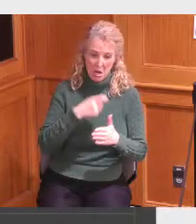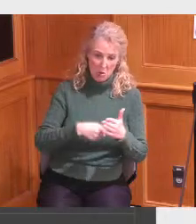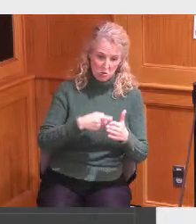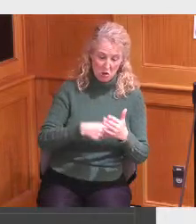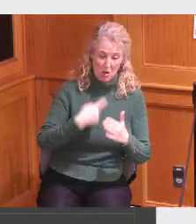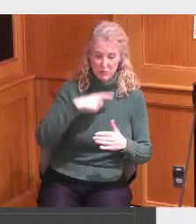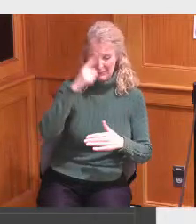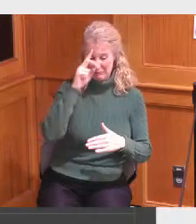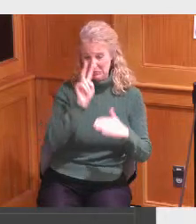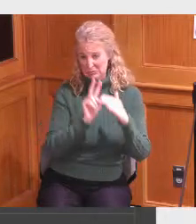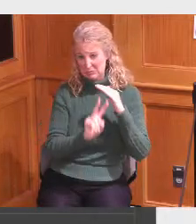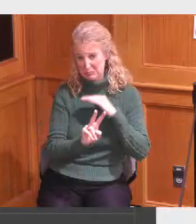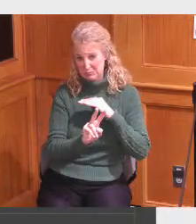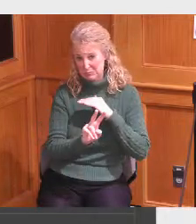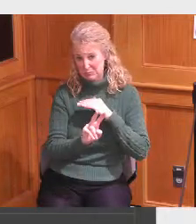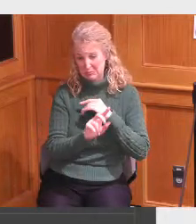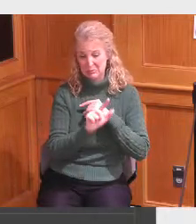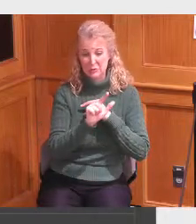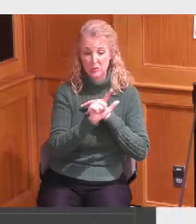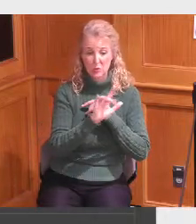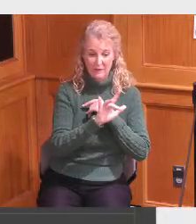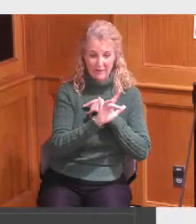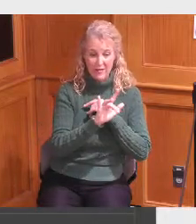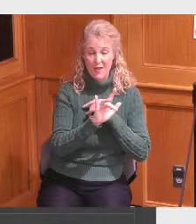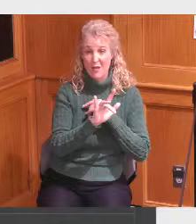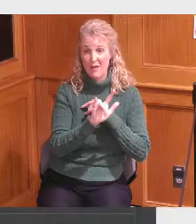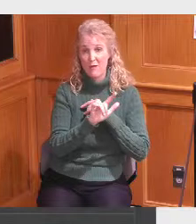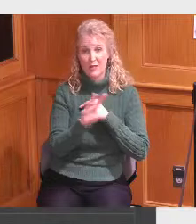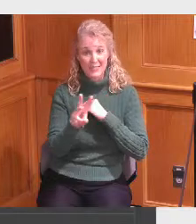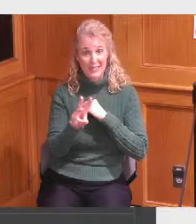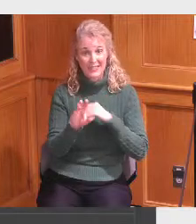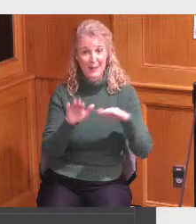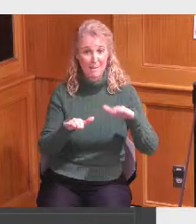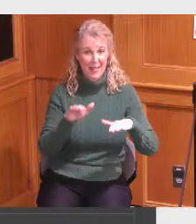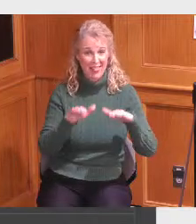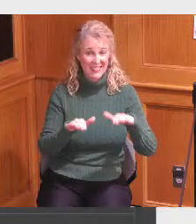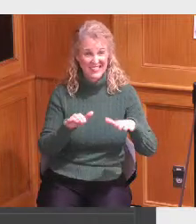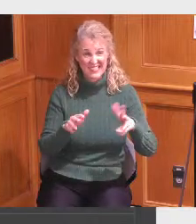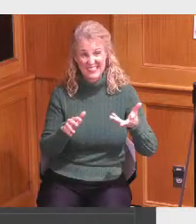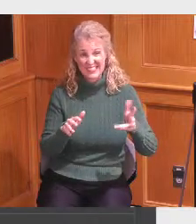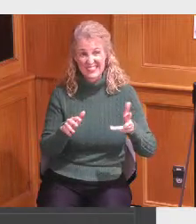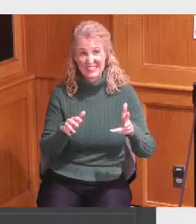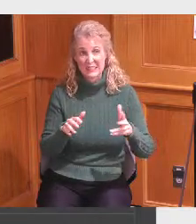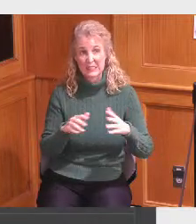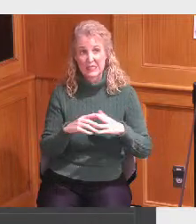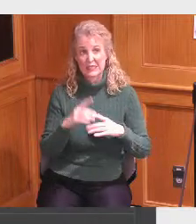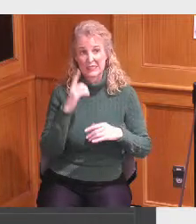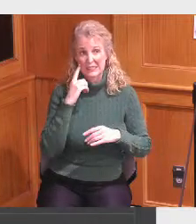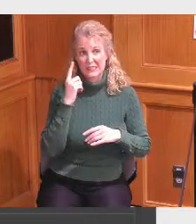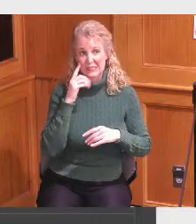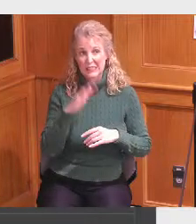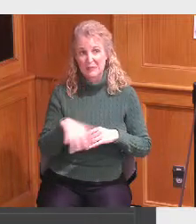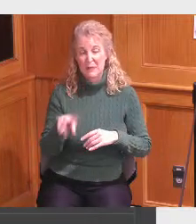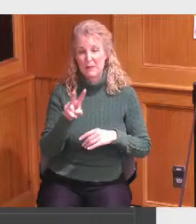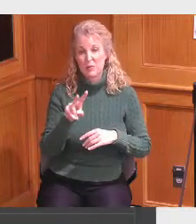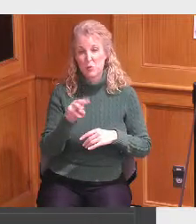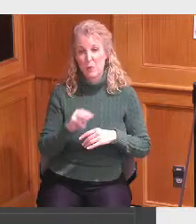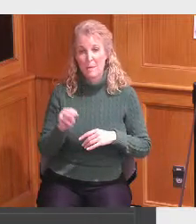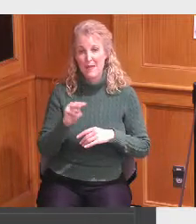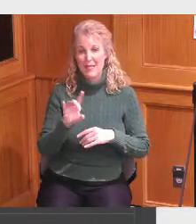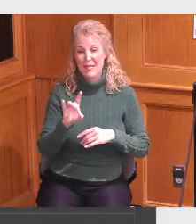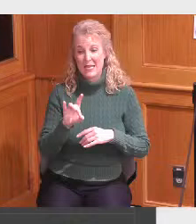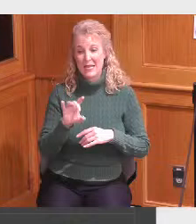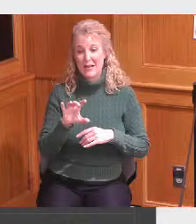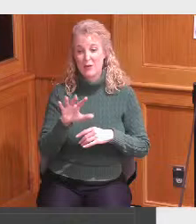for 2025 through 2026 shows our balance being somewhere around